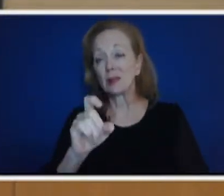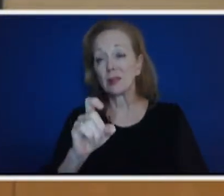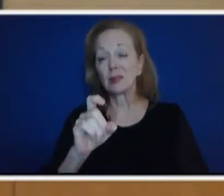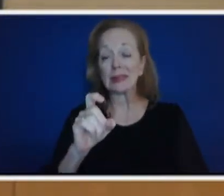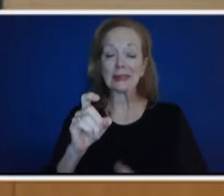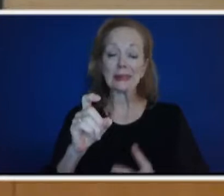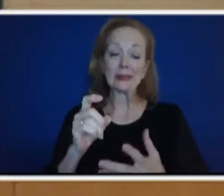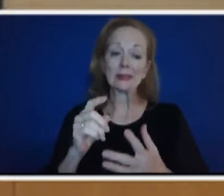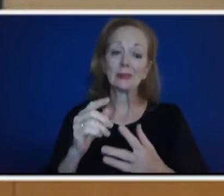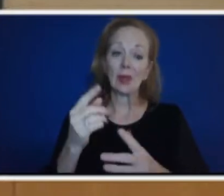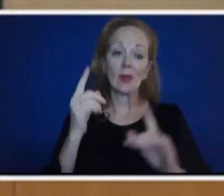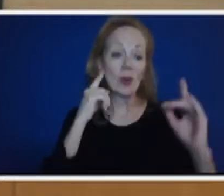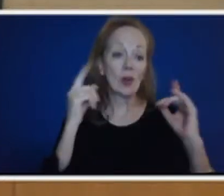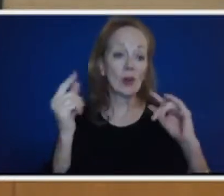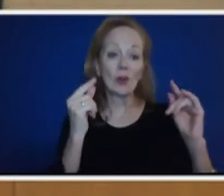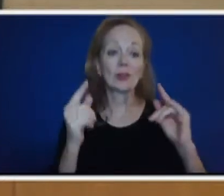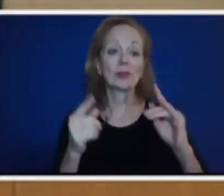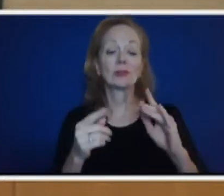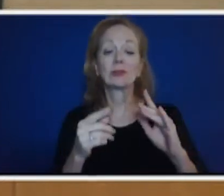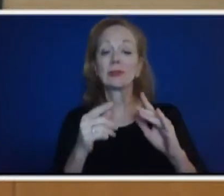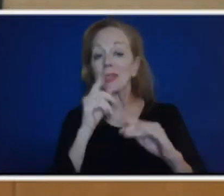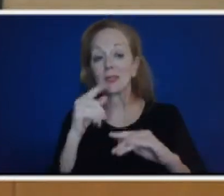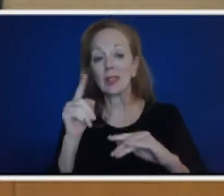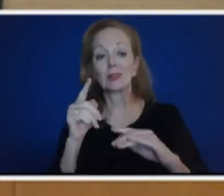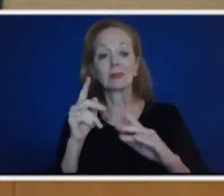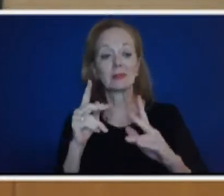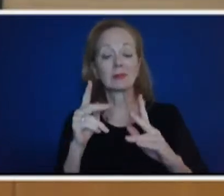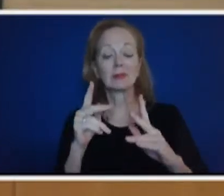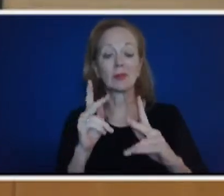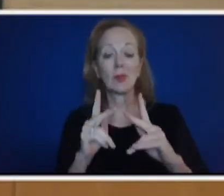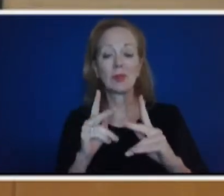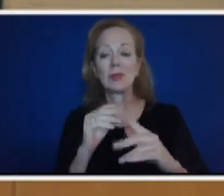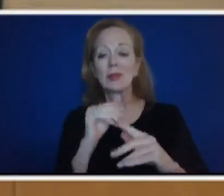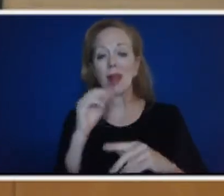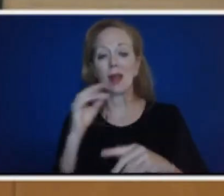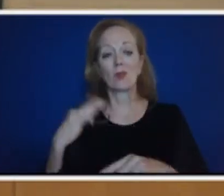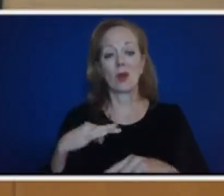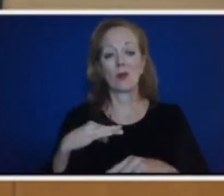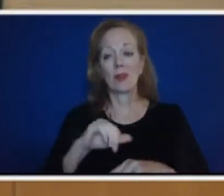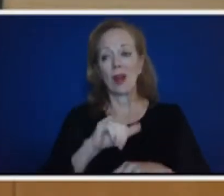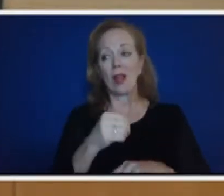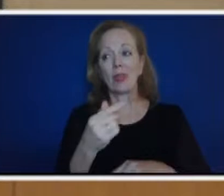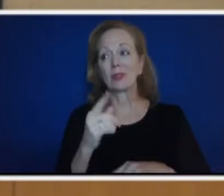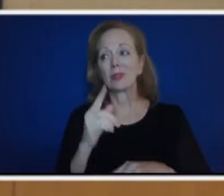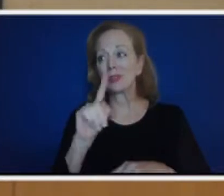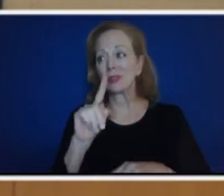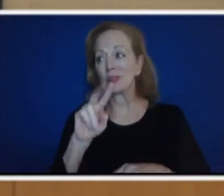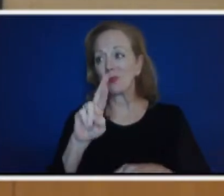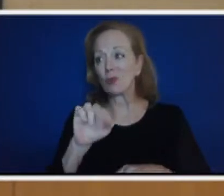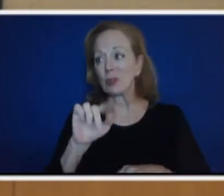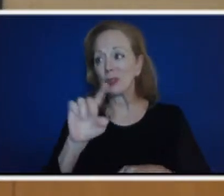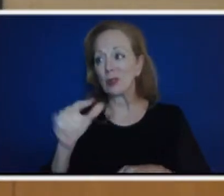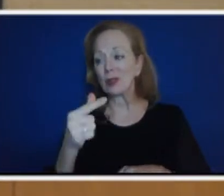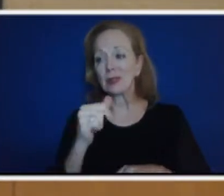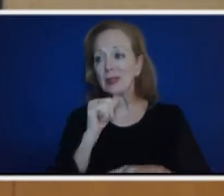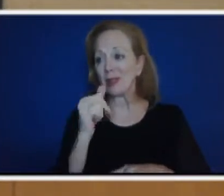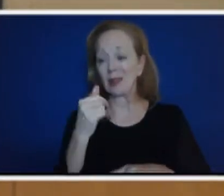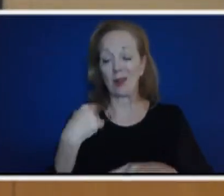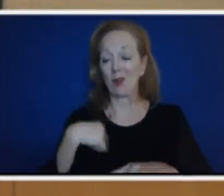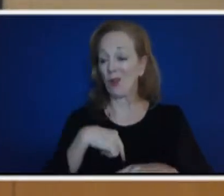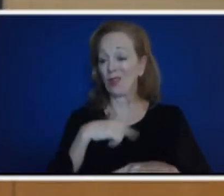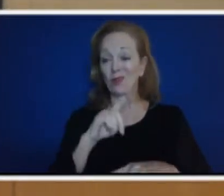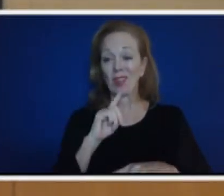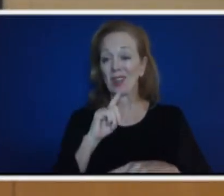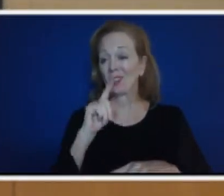concerns as well, because folks don't always check that. Particularly, we had some nonprofits from another rezoning earlier this evening that said we don't really go and